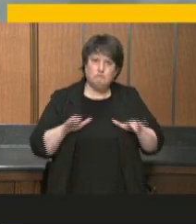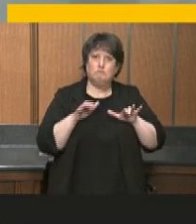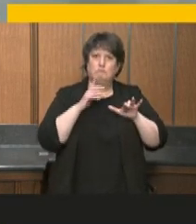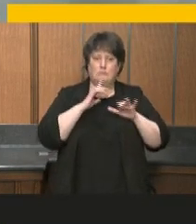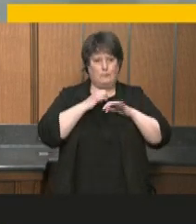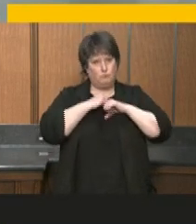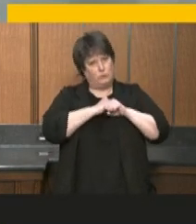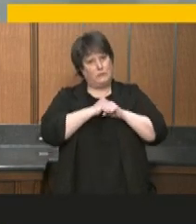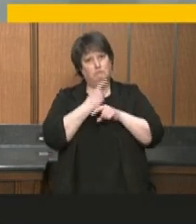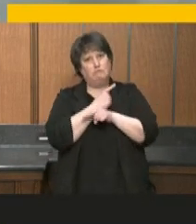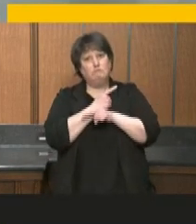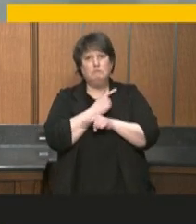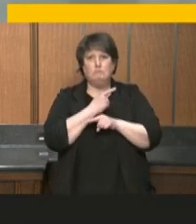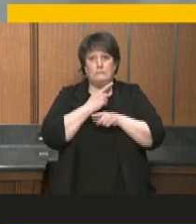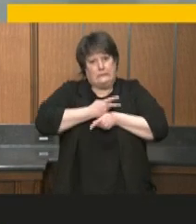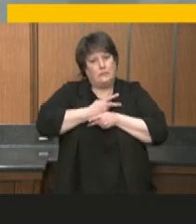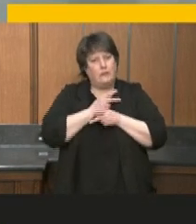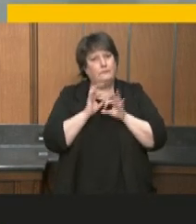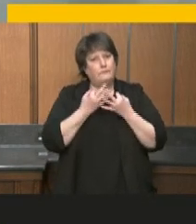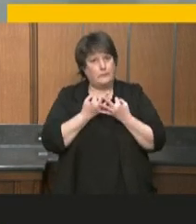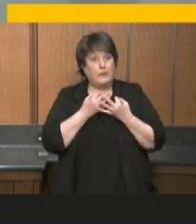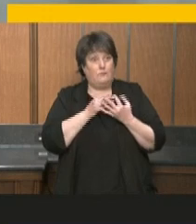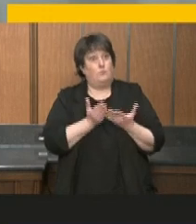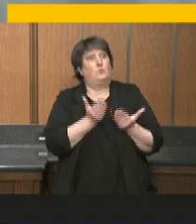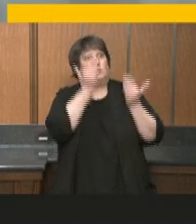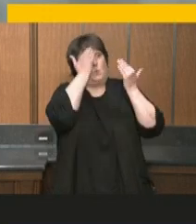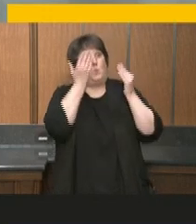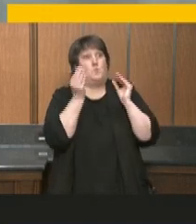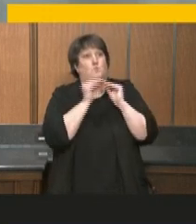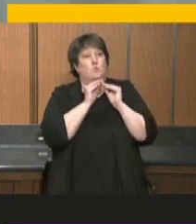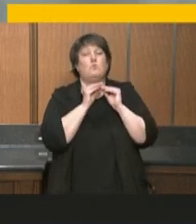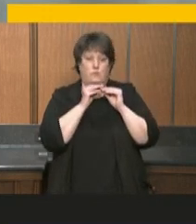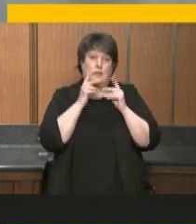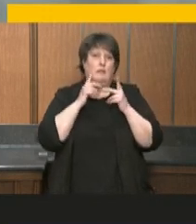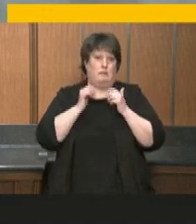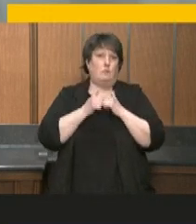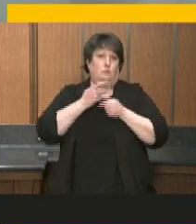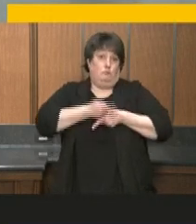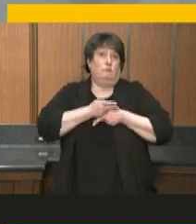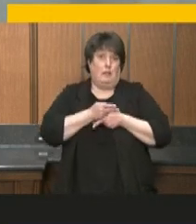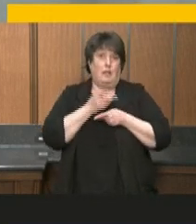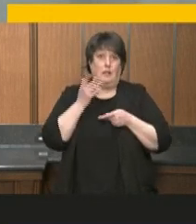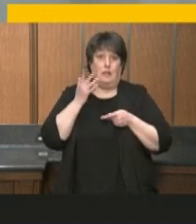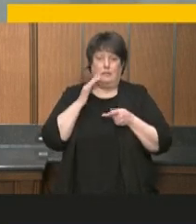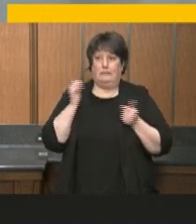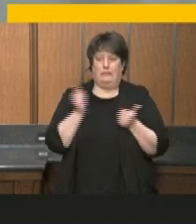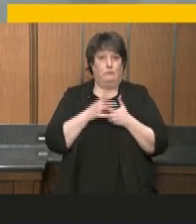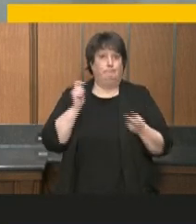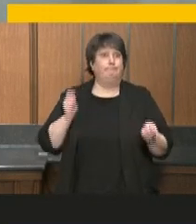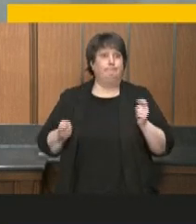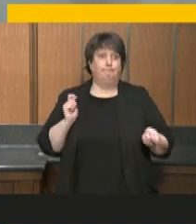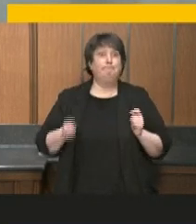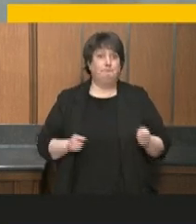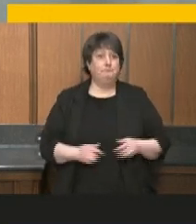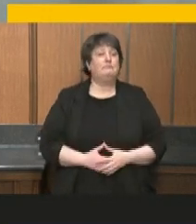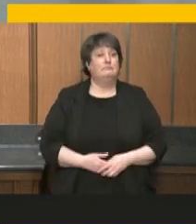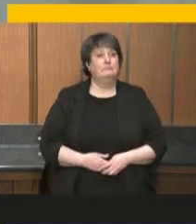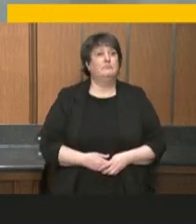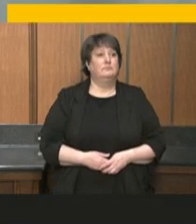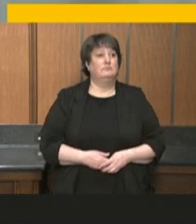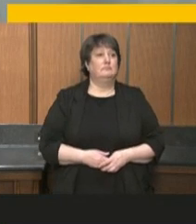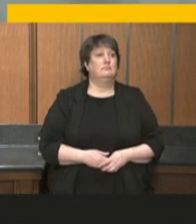ourselves and our families more effectively if we have information that is evolving as rapidly as the changes. Thank you. And just as a